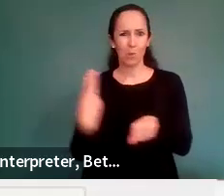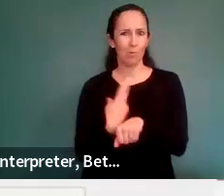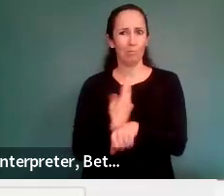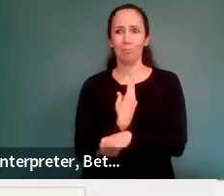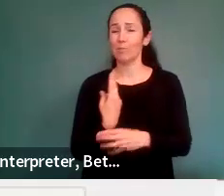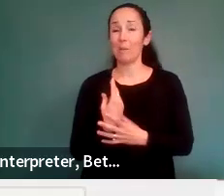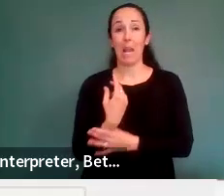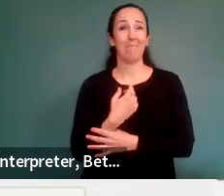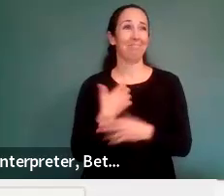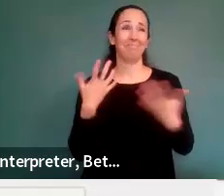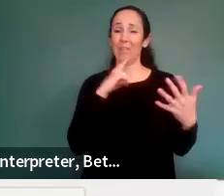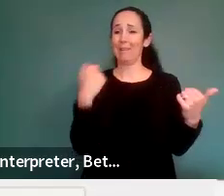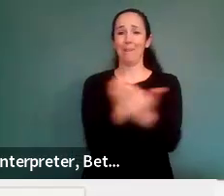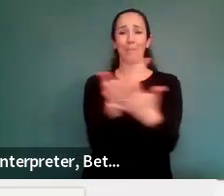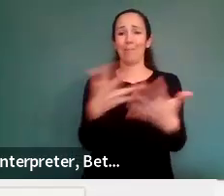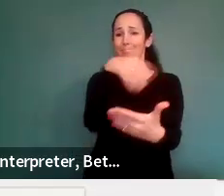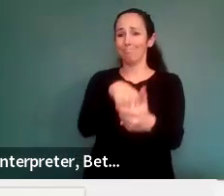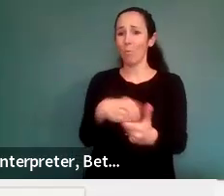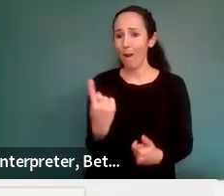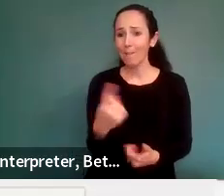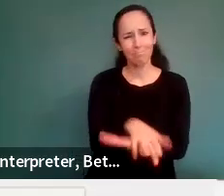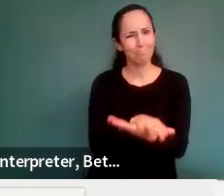It's a wonderful tool. So